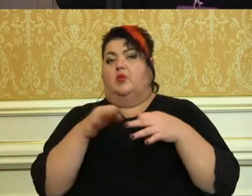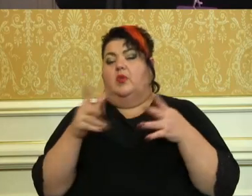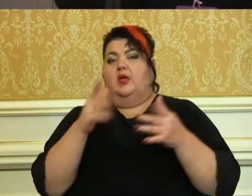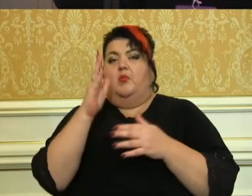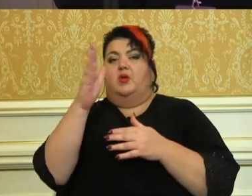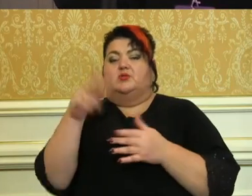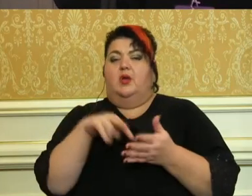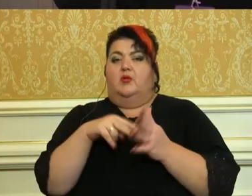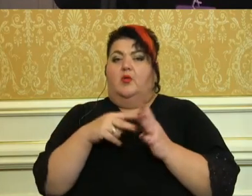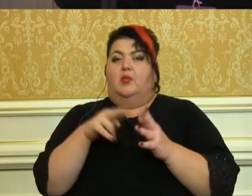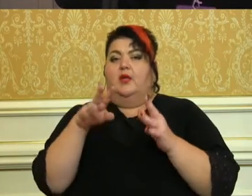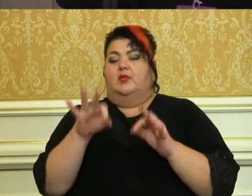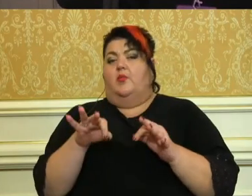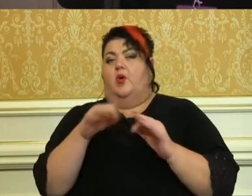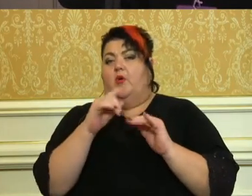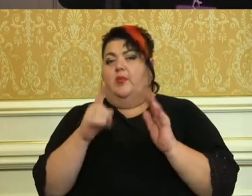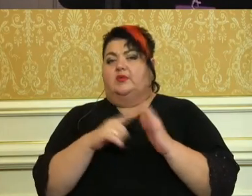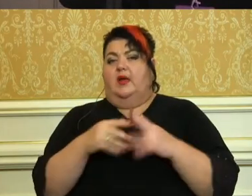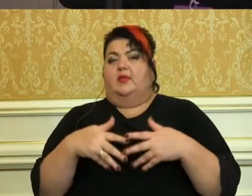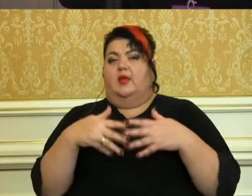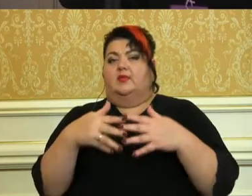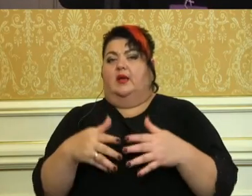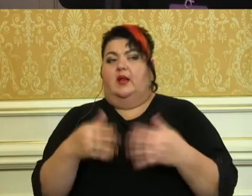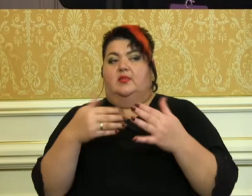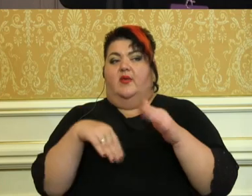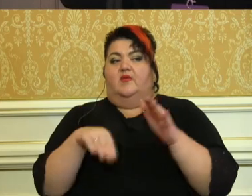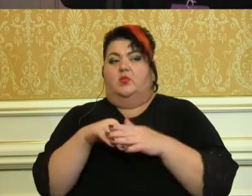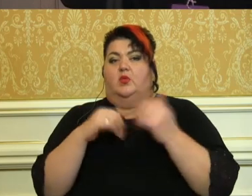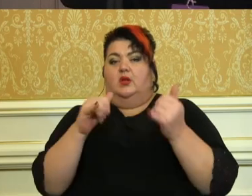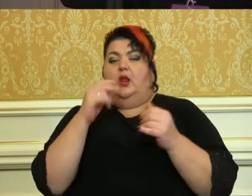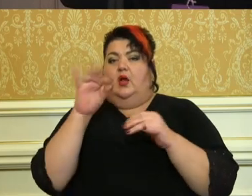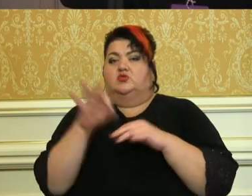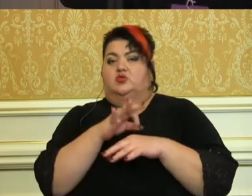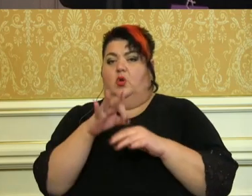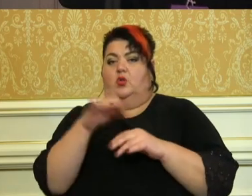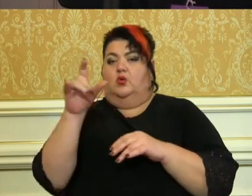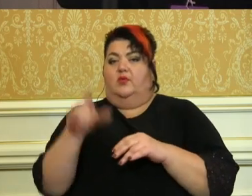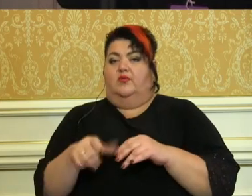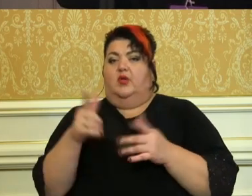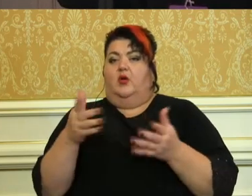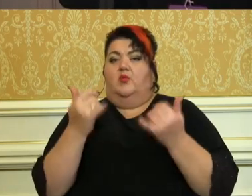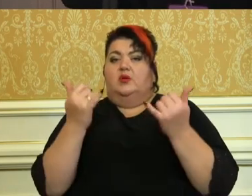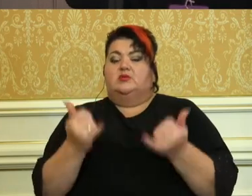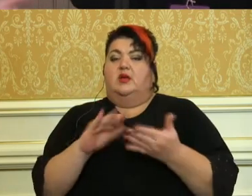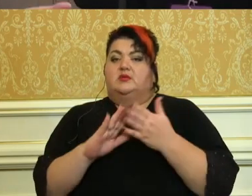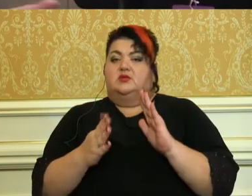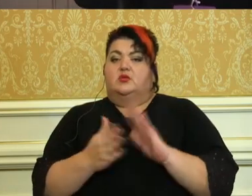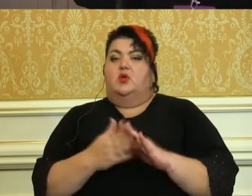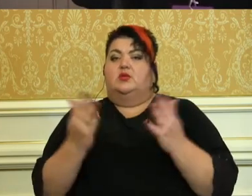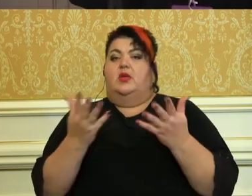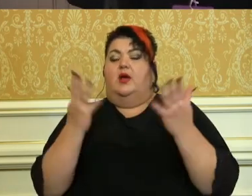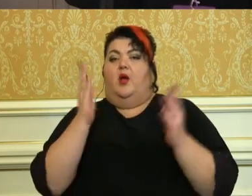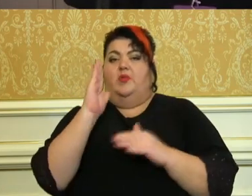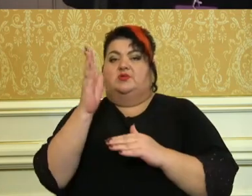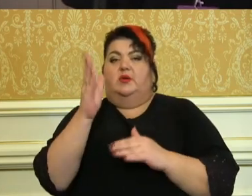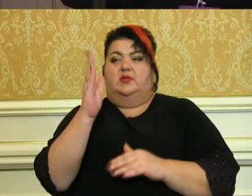could you comment about the perspectives and the plans as for the maternity leaves and maternity periods? So